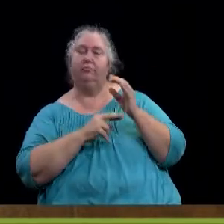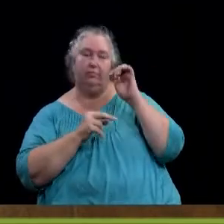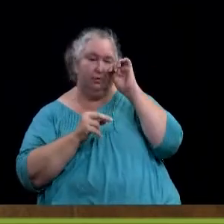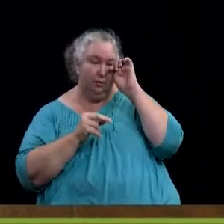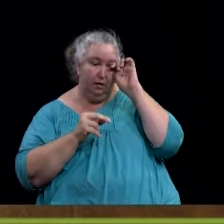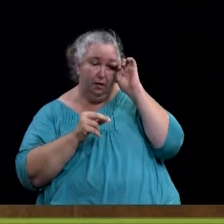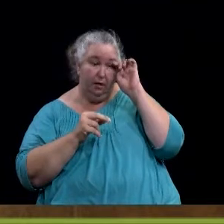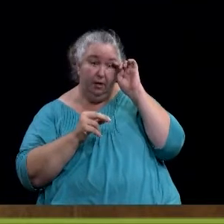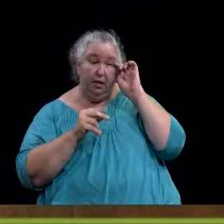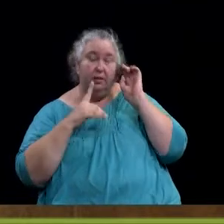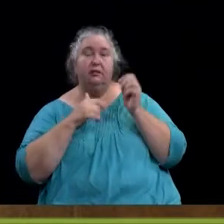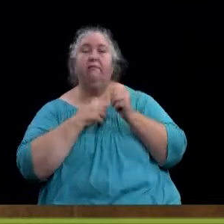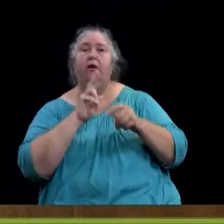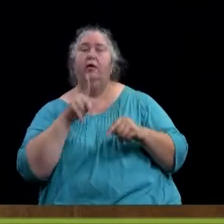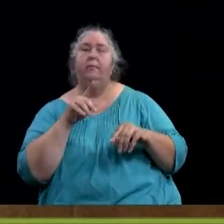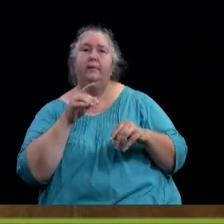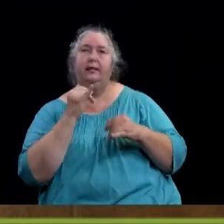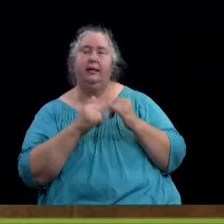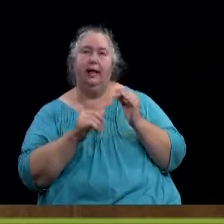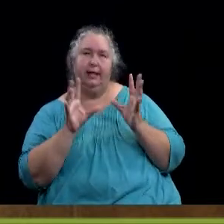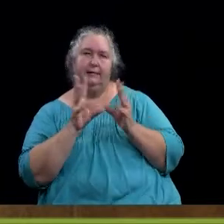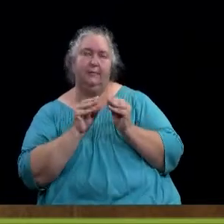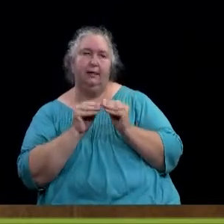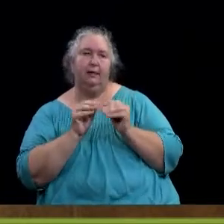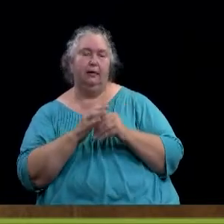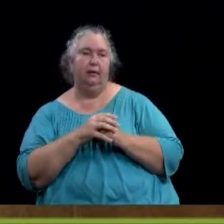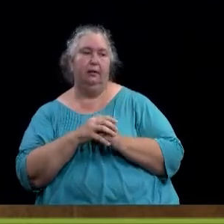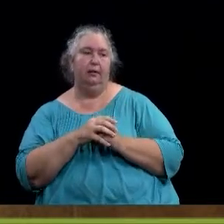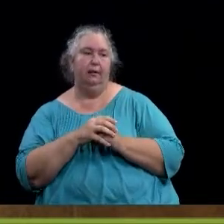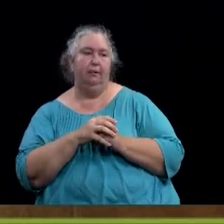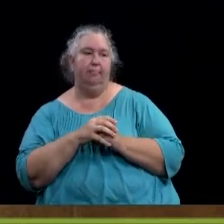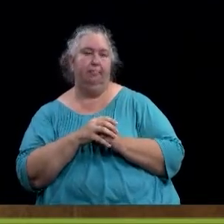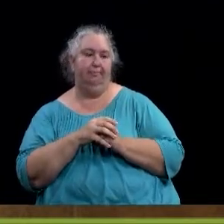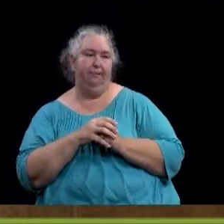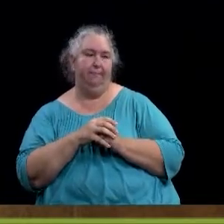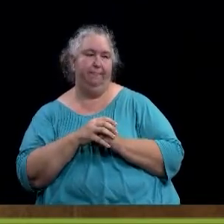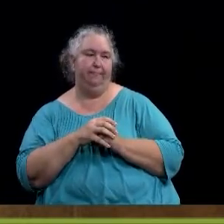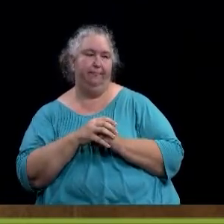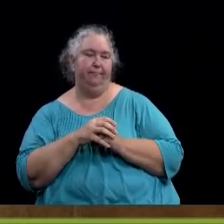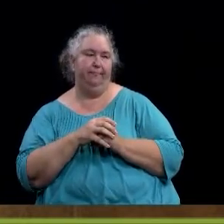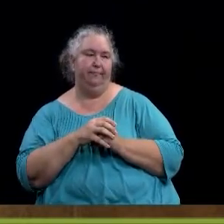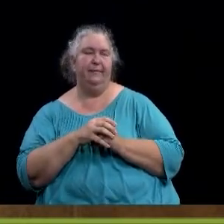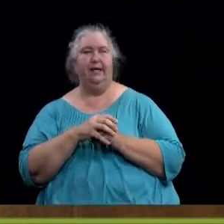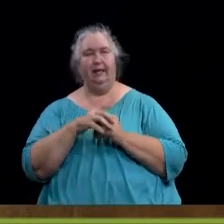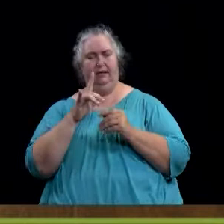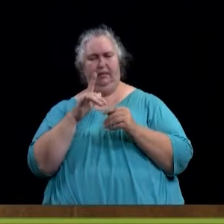to the ETJ septic